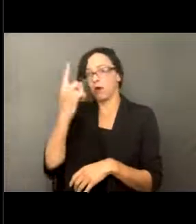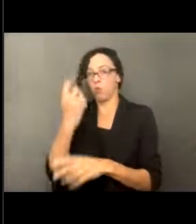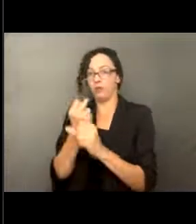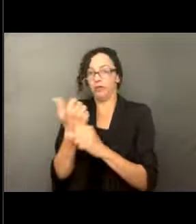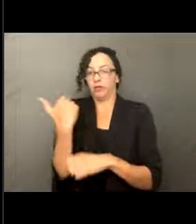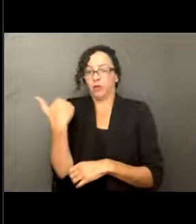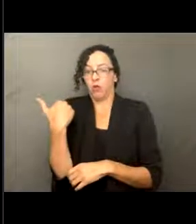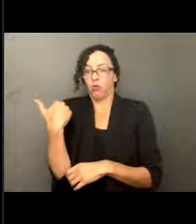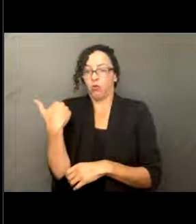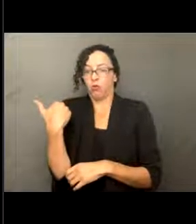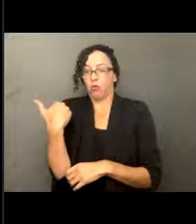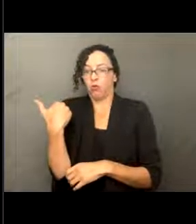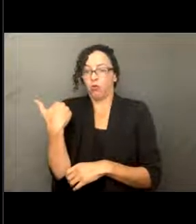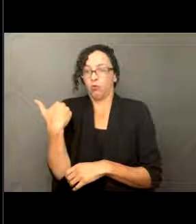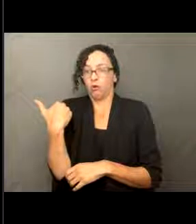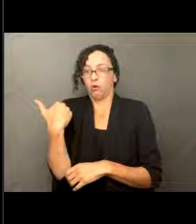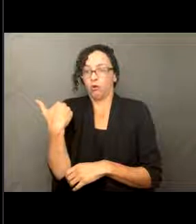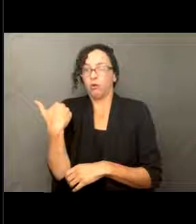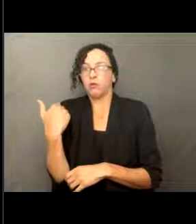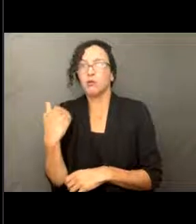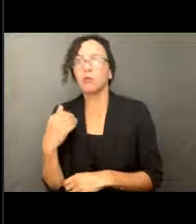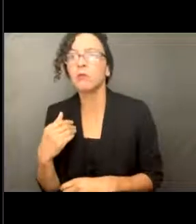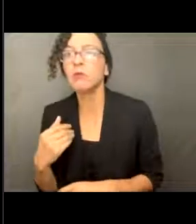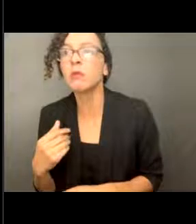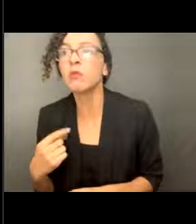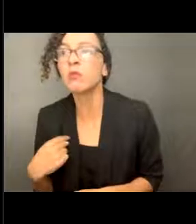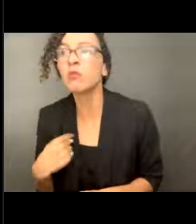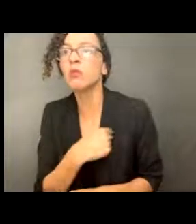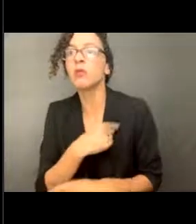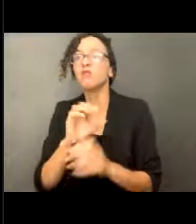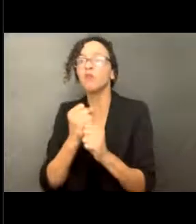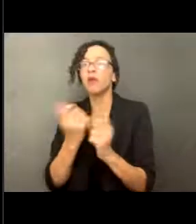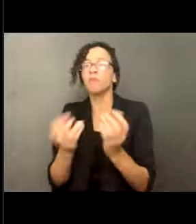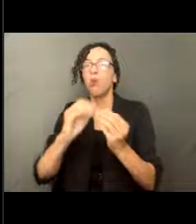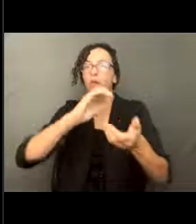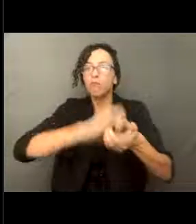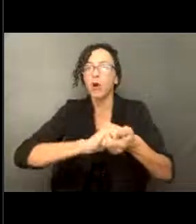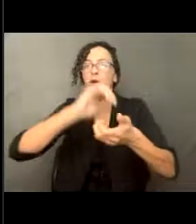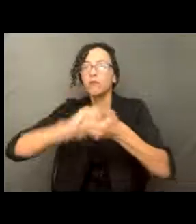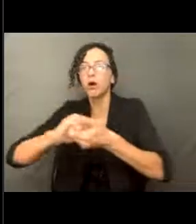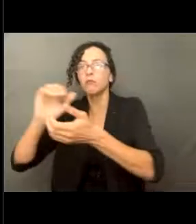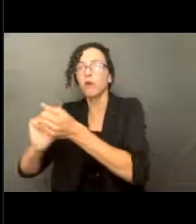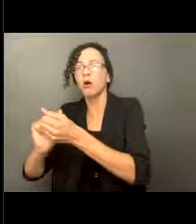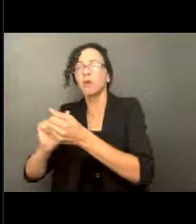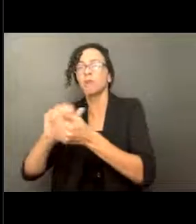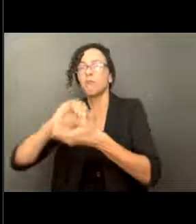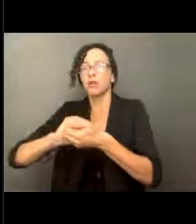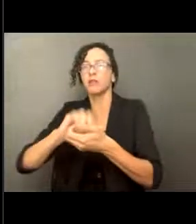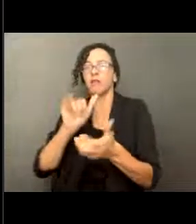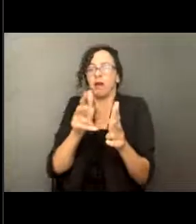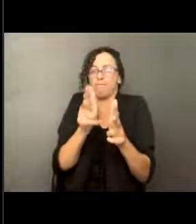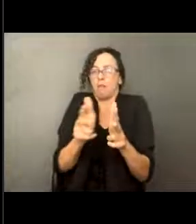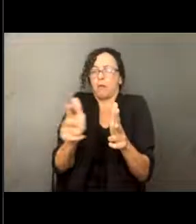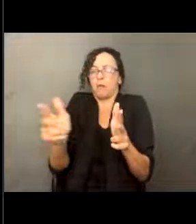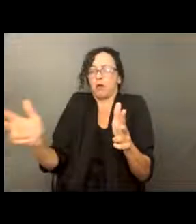ago, we had more than 100 ships that were docked at the San Pedro Bay